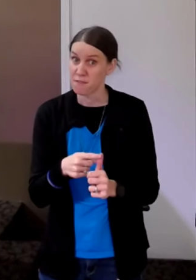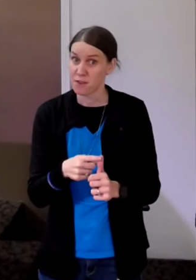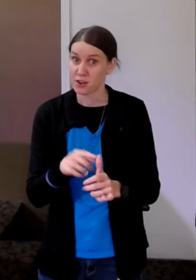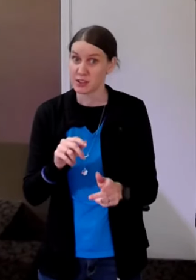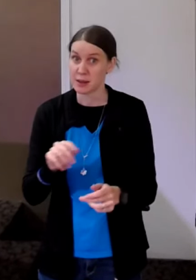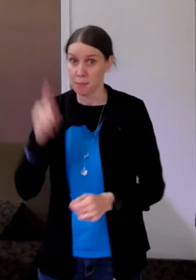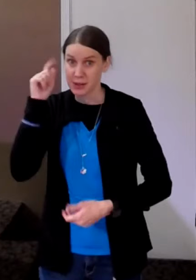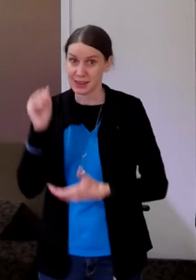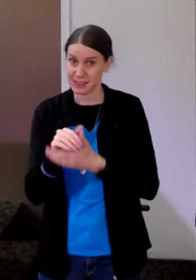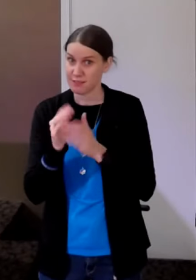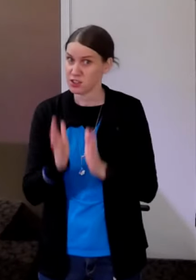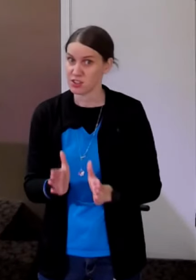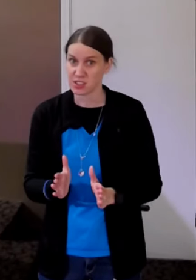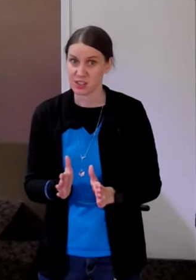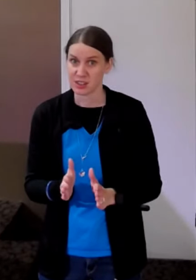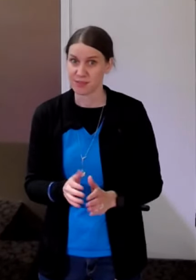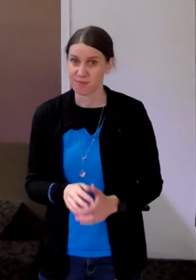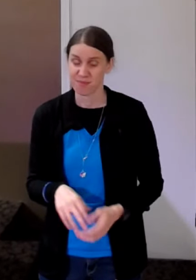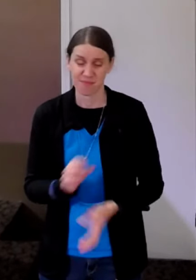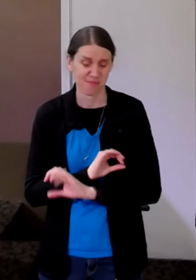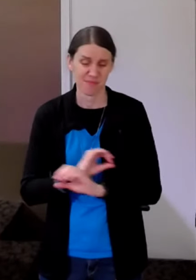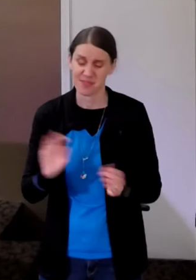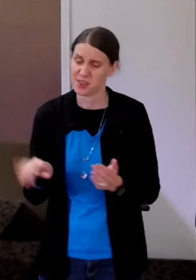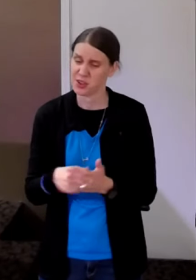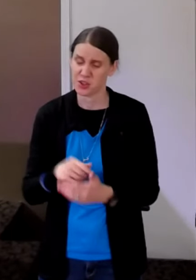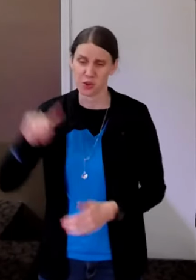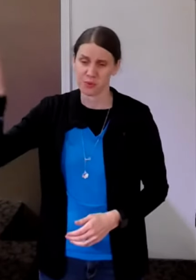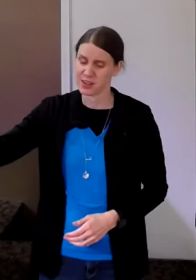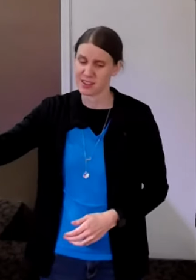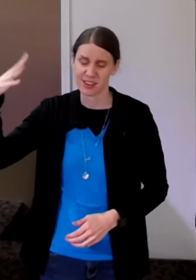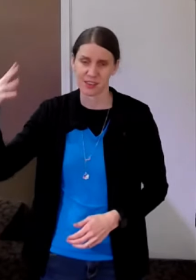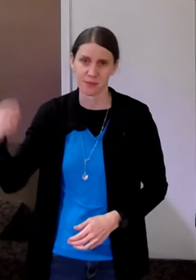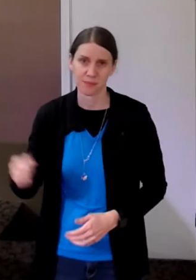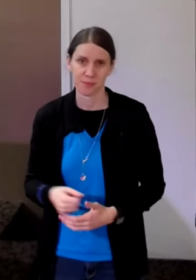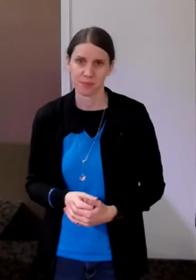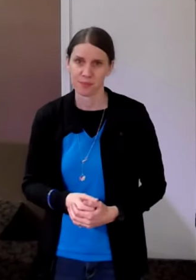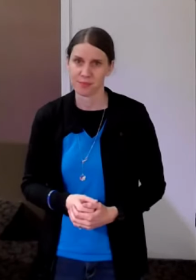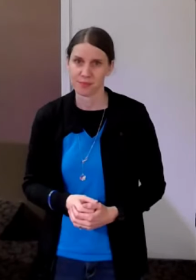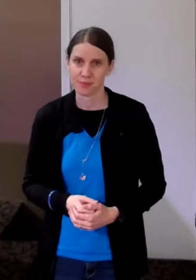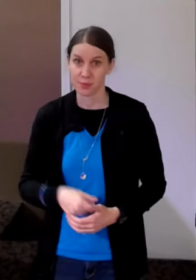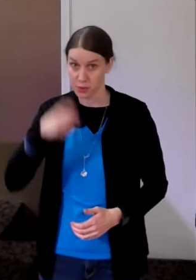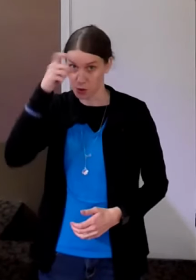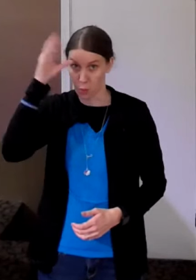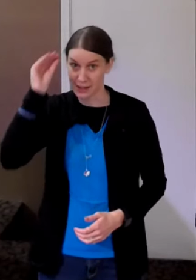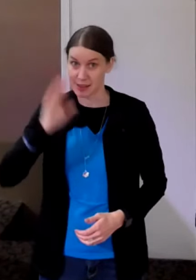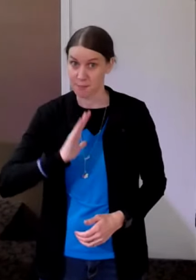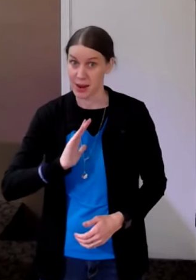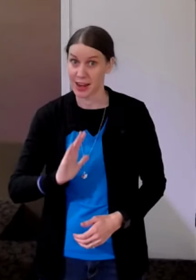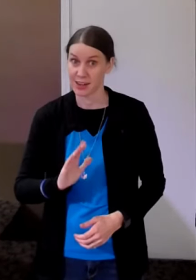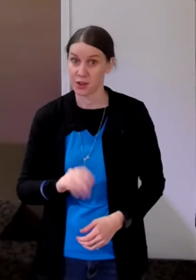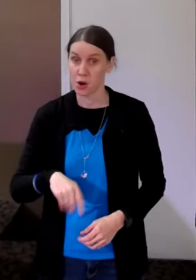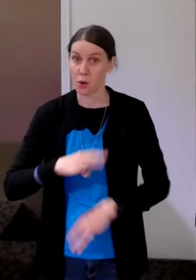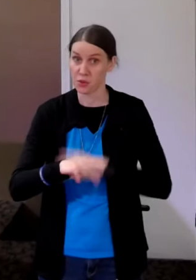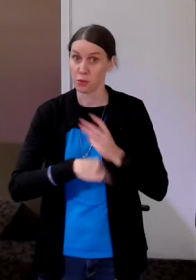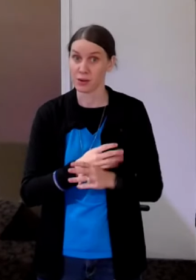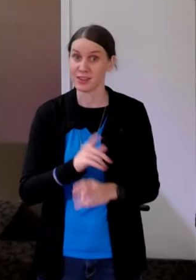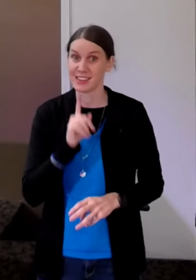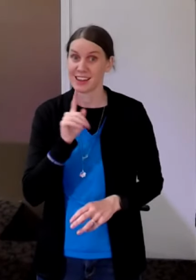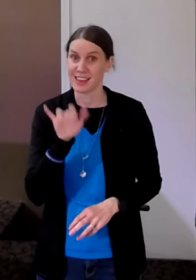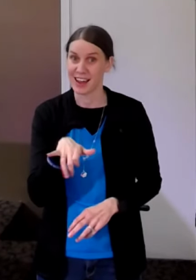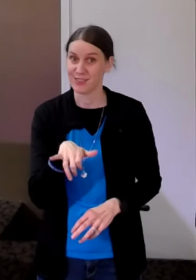were. There's nothing new under the sun. Wisest man that ever lived said that, under the inspiration of the Holy